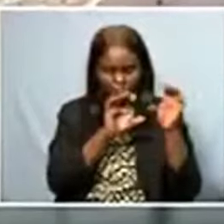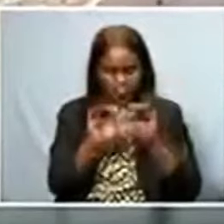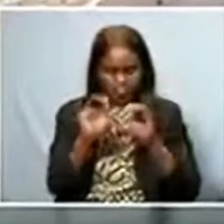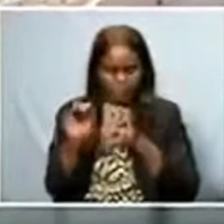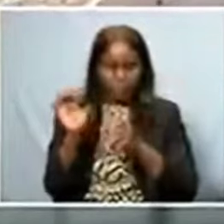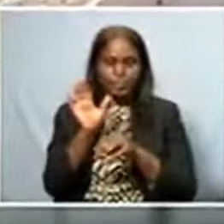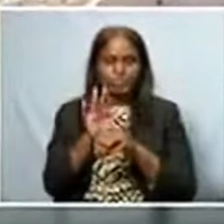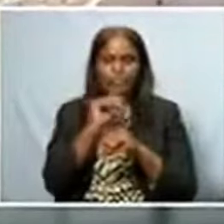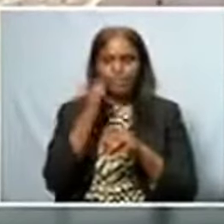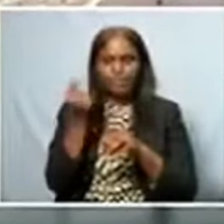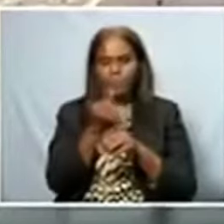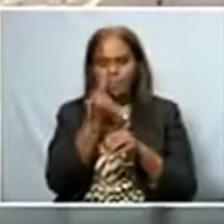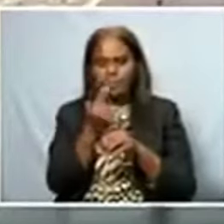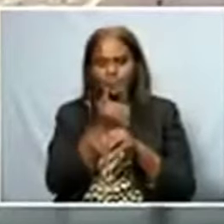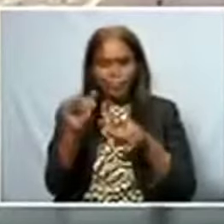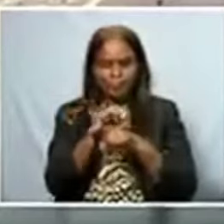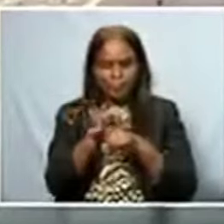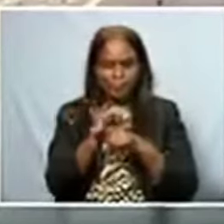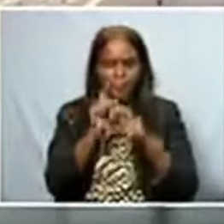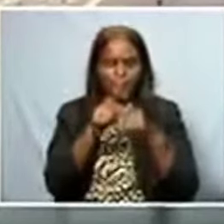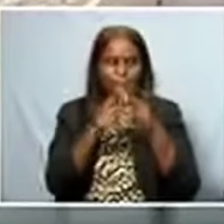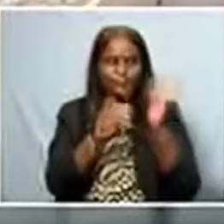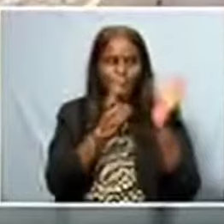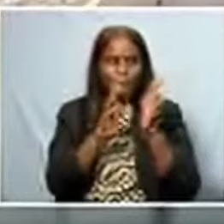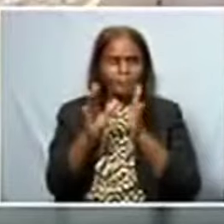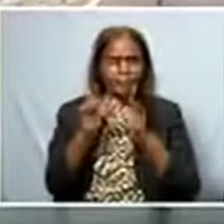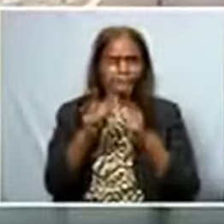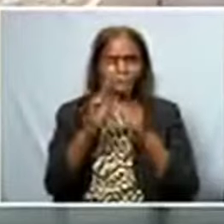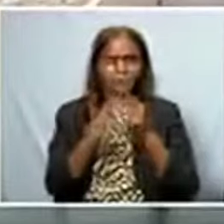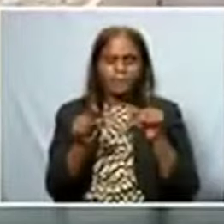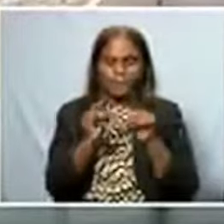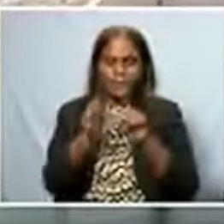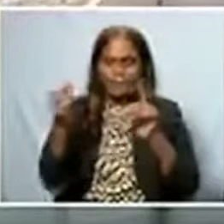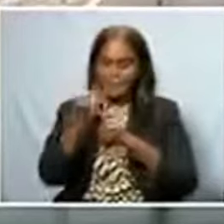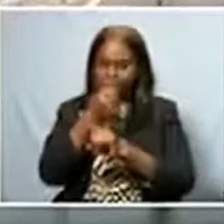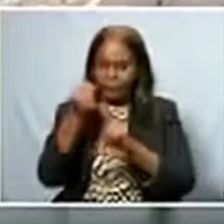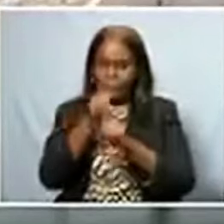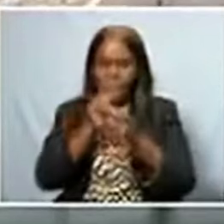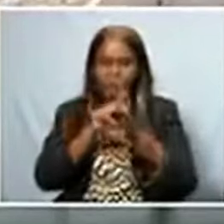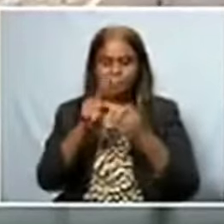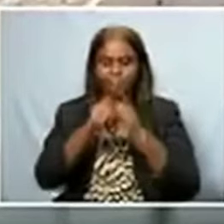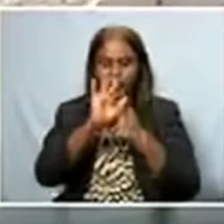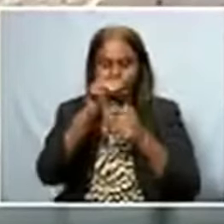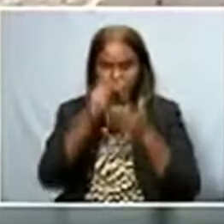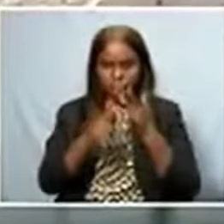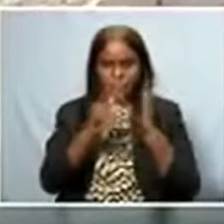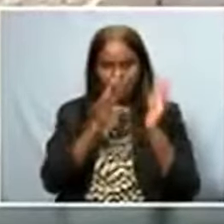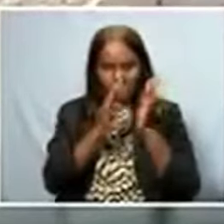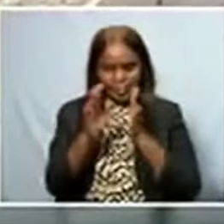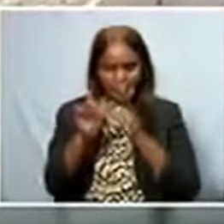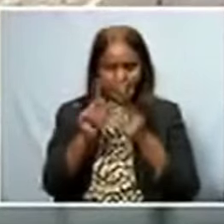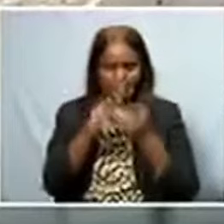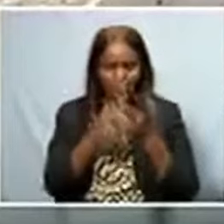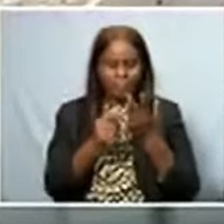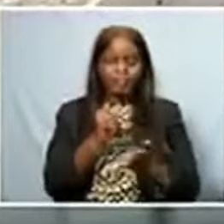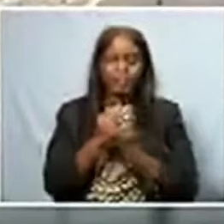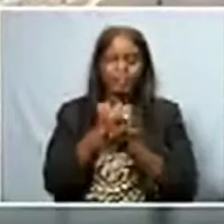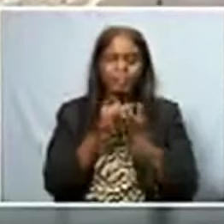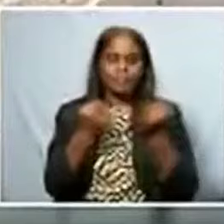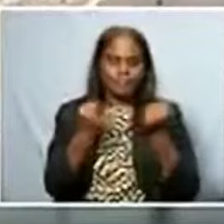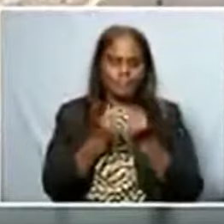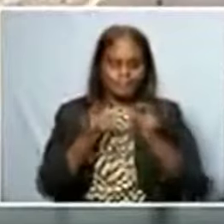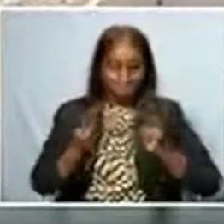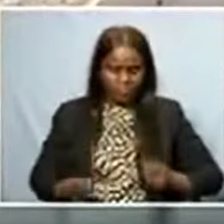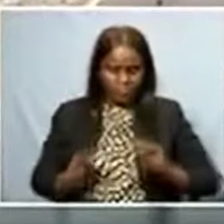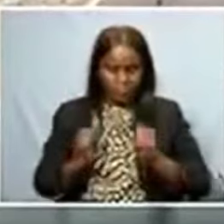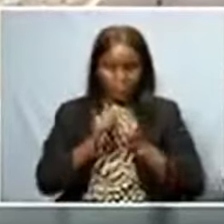not just appraisal, but they are also supposed to champion programs that are supposed to boost the human capital within